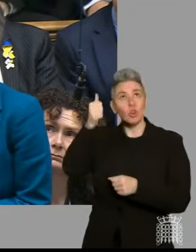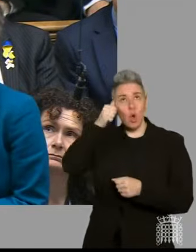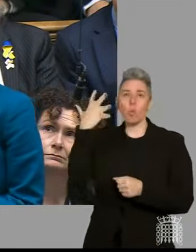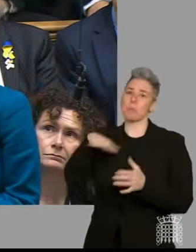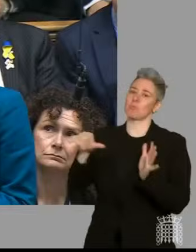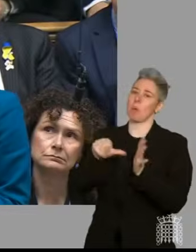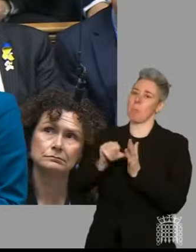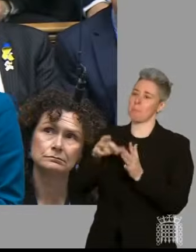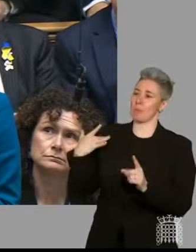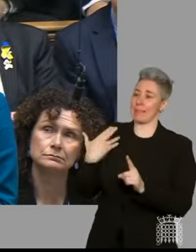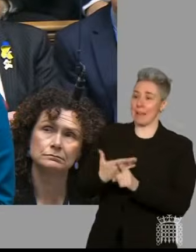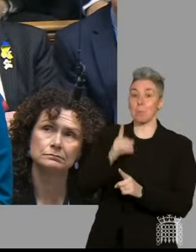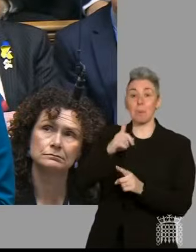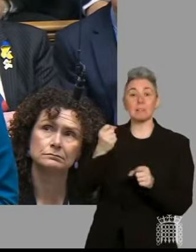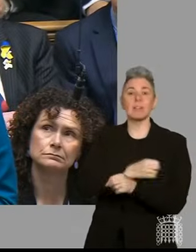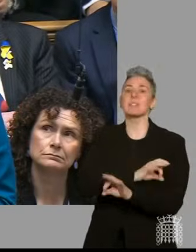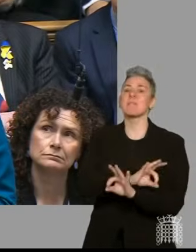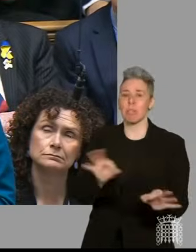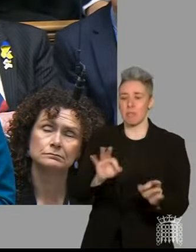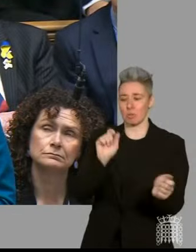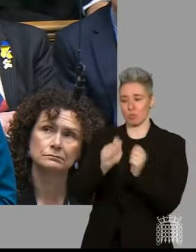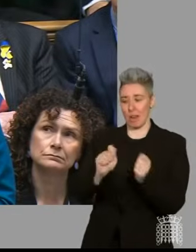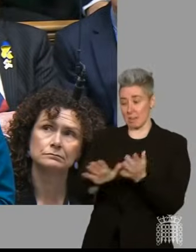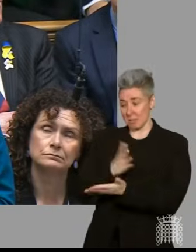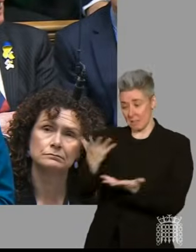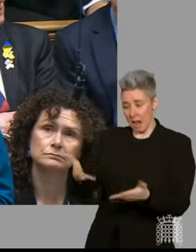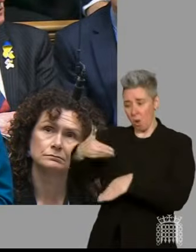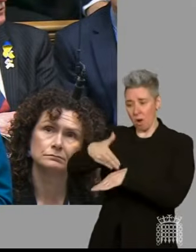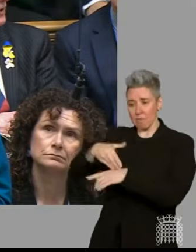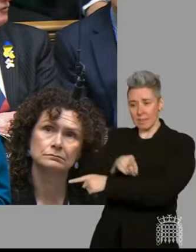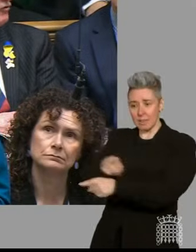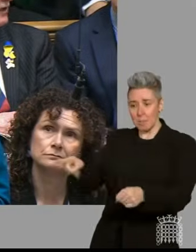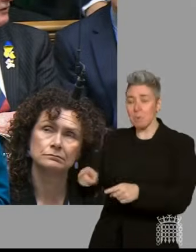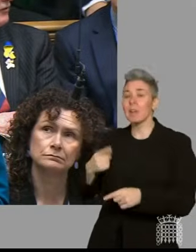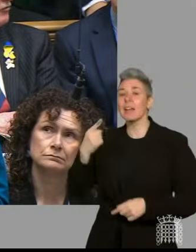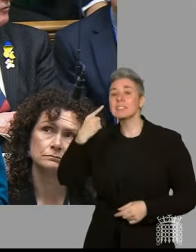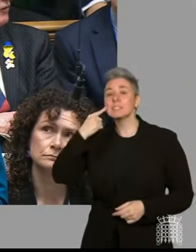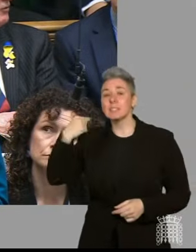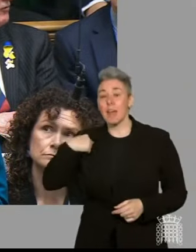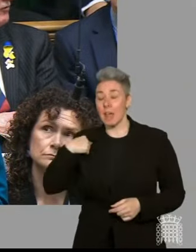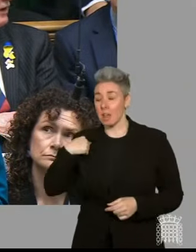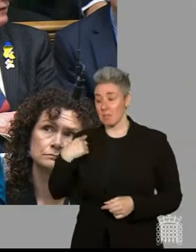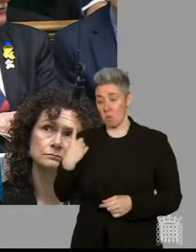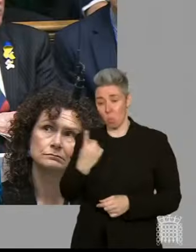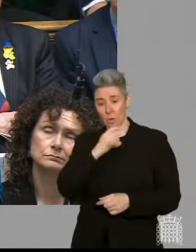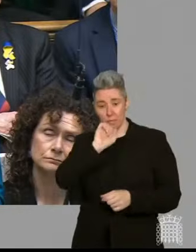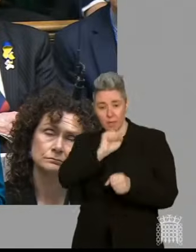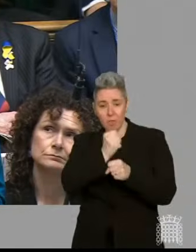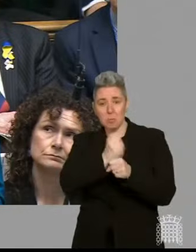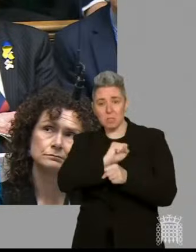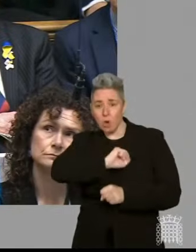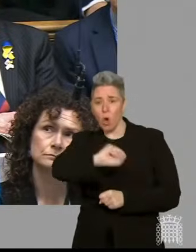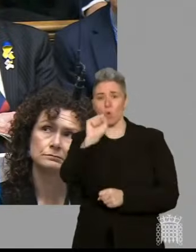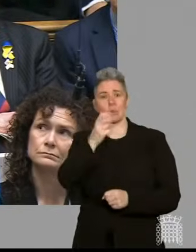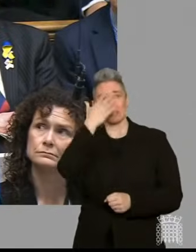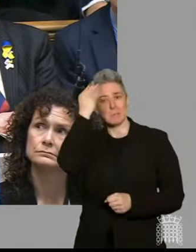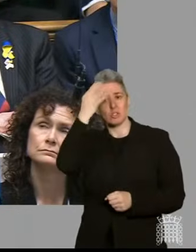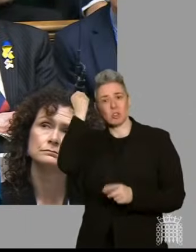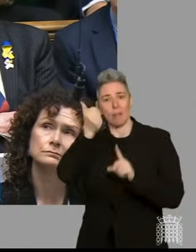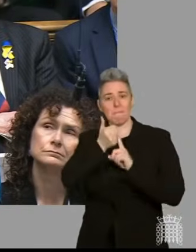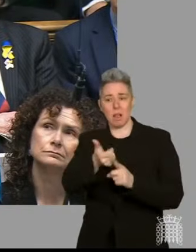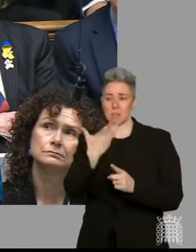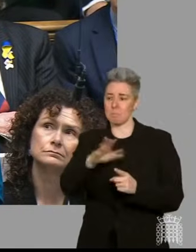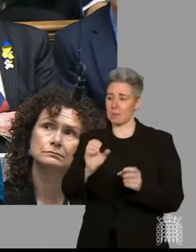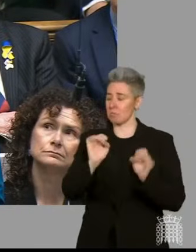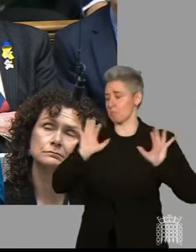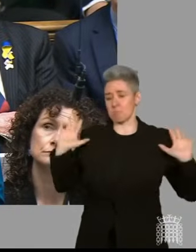the Prime Minister's own dementia advisers resigned, saying that this government's treatment of those unpaid carers was beyond the pale.